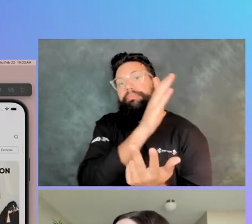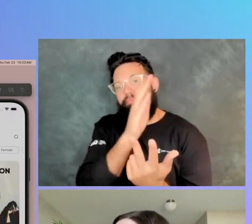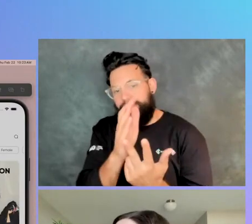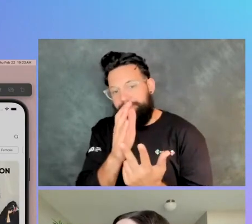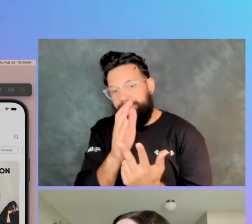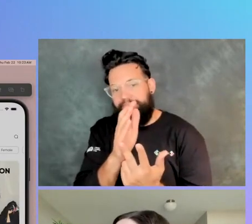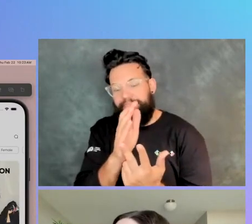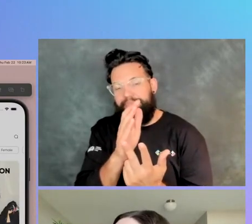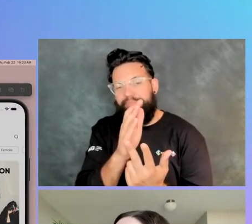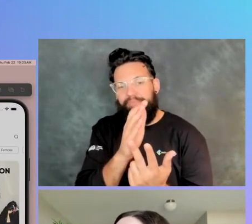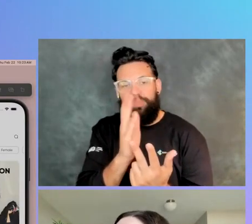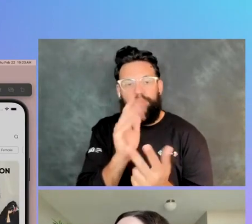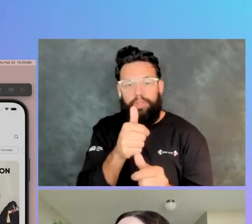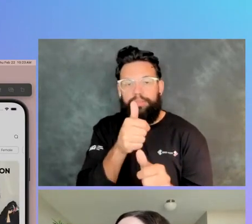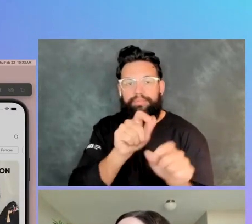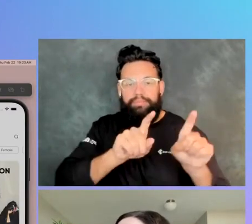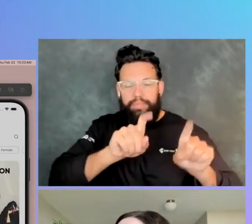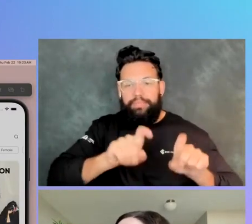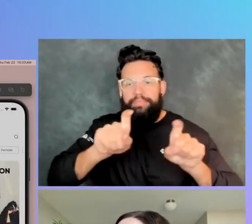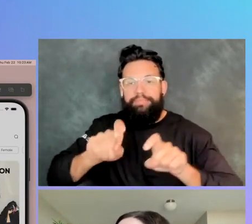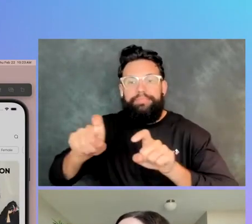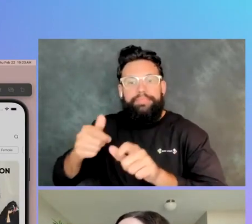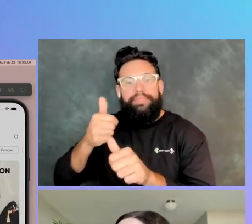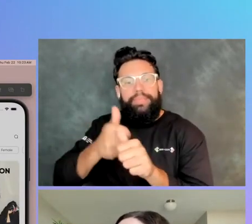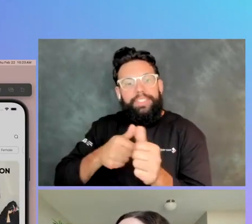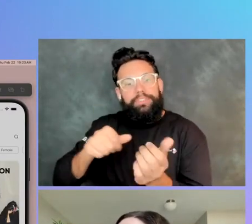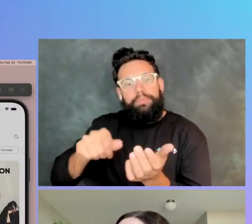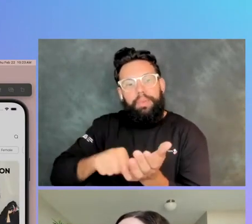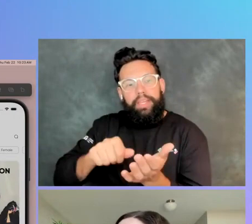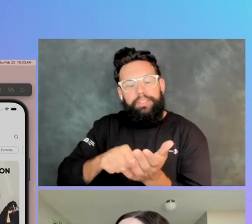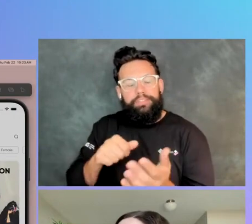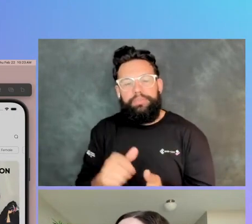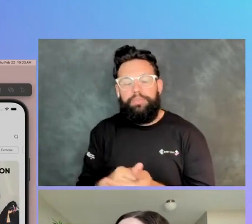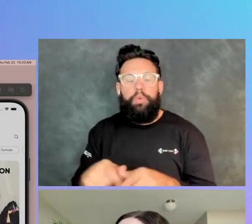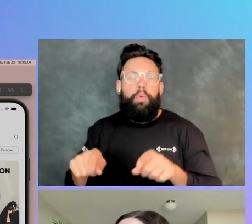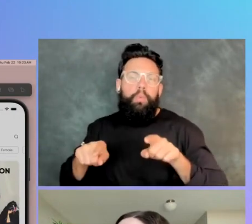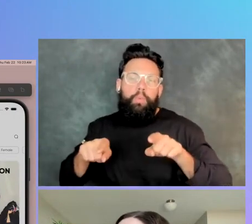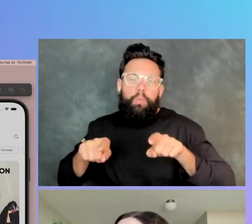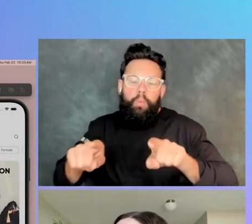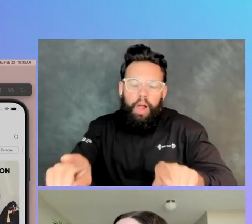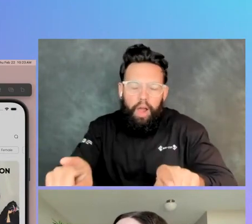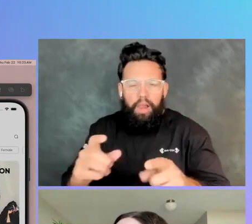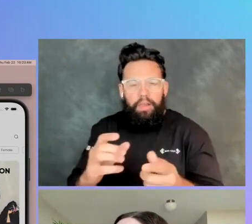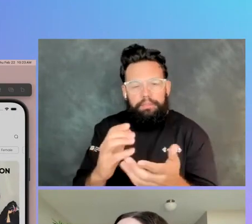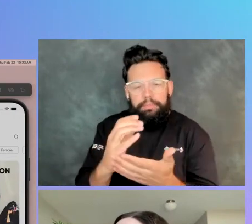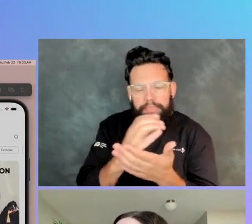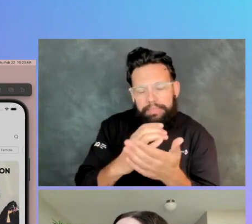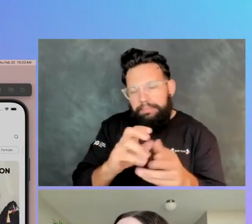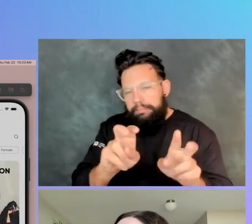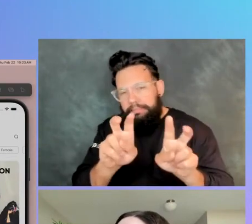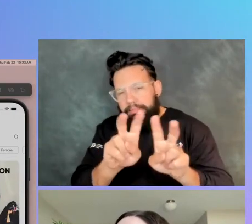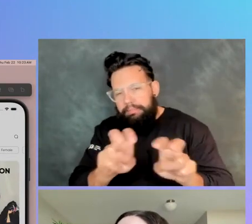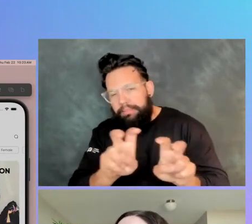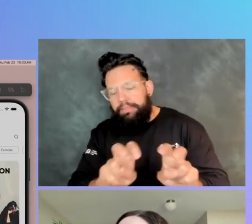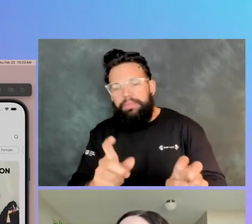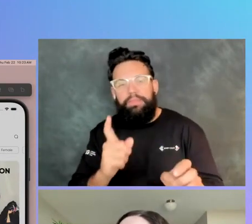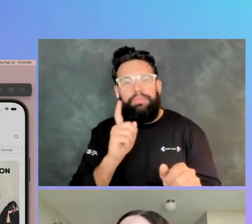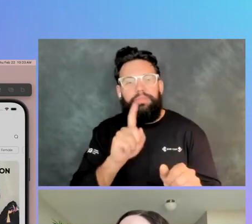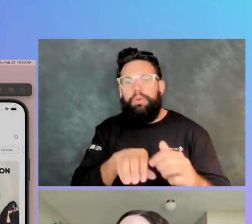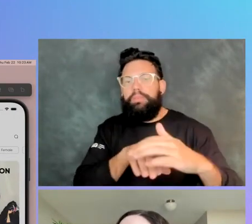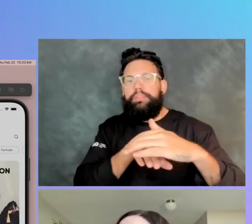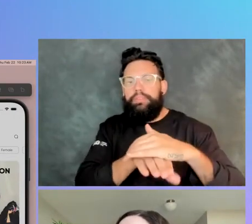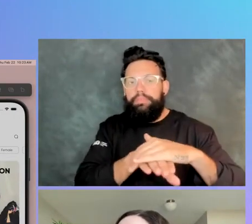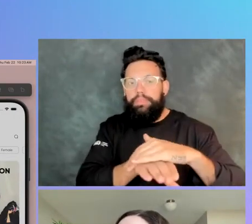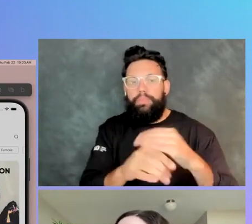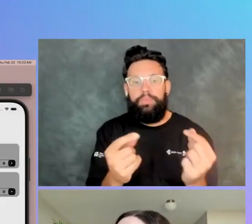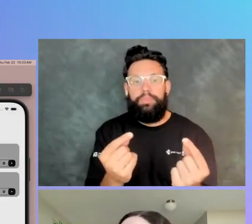well. And what's happening in that scan for accessibility function that we have in our test here is really pretty simple. It's